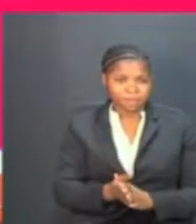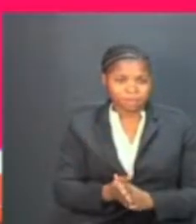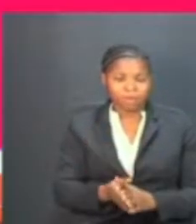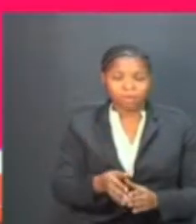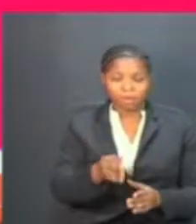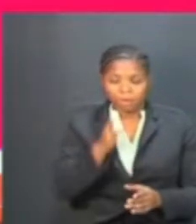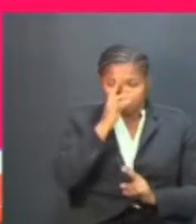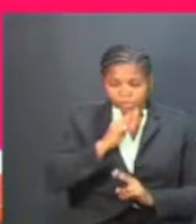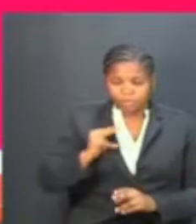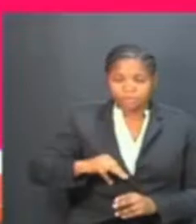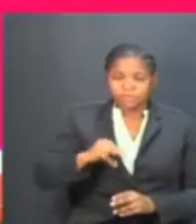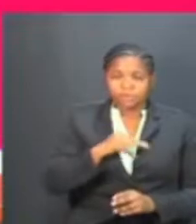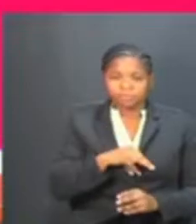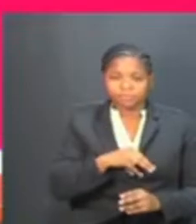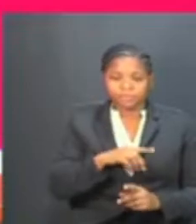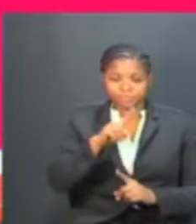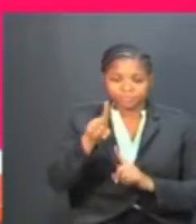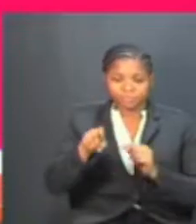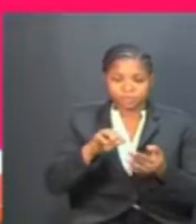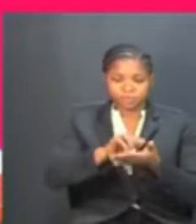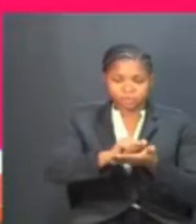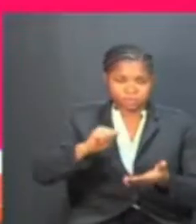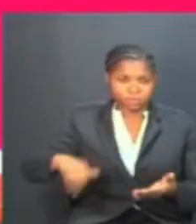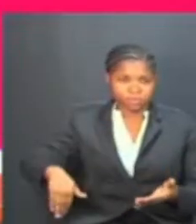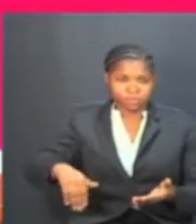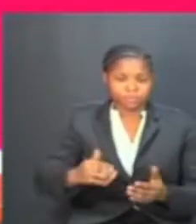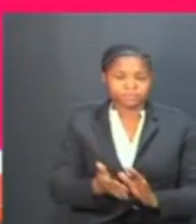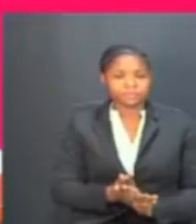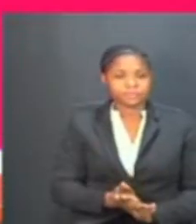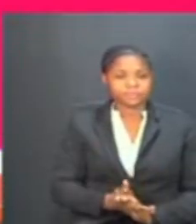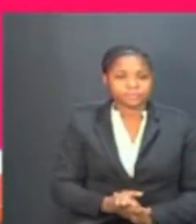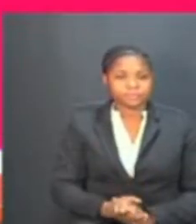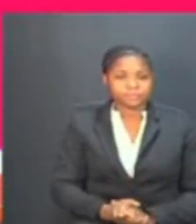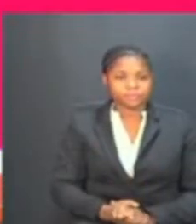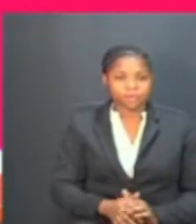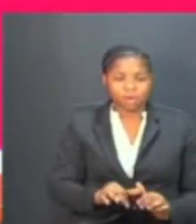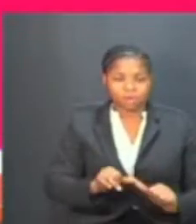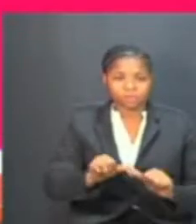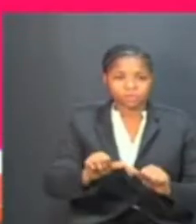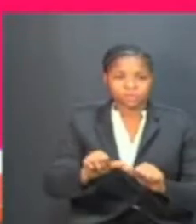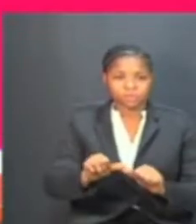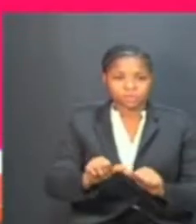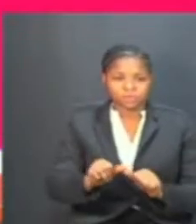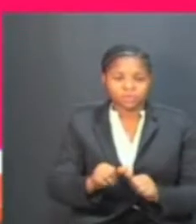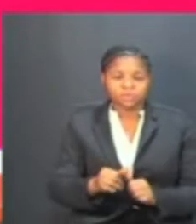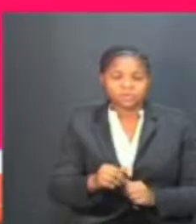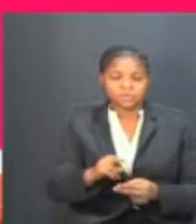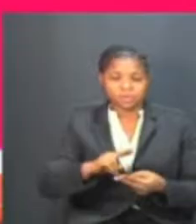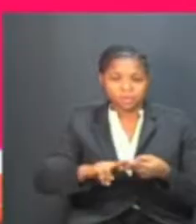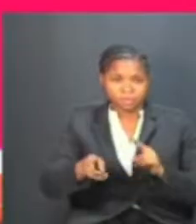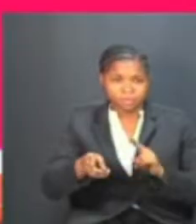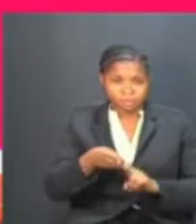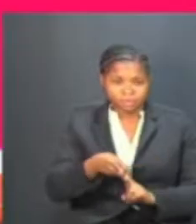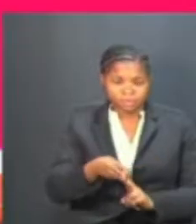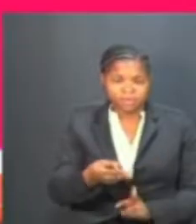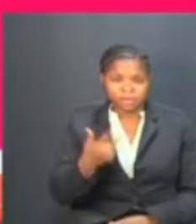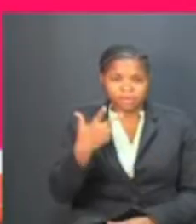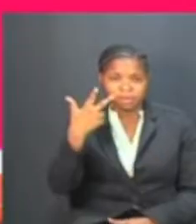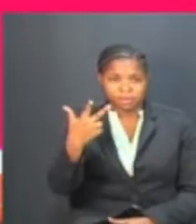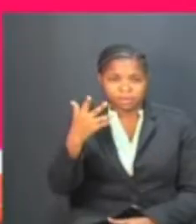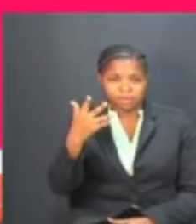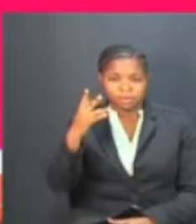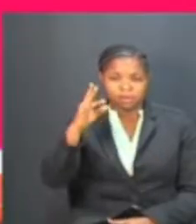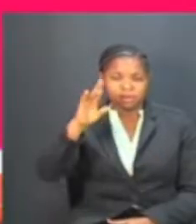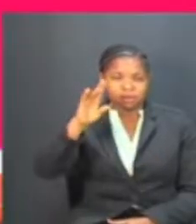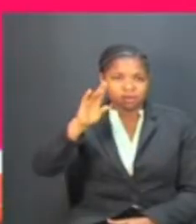withdrawn. We move to question number 381, also standing in the name of Maxwell Kwame